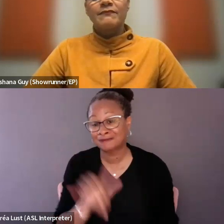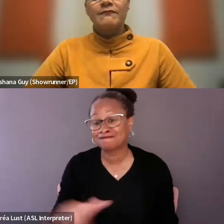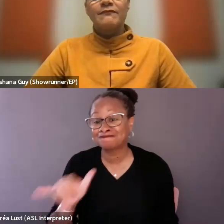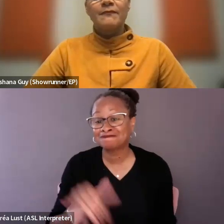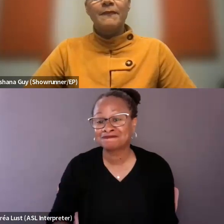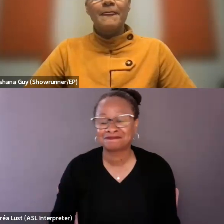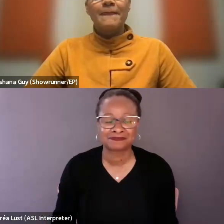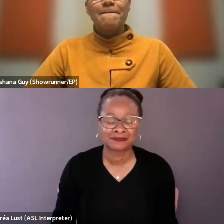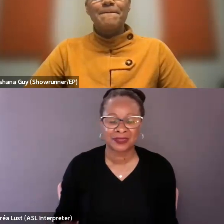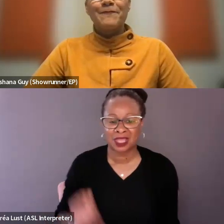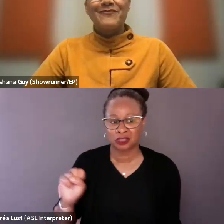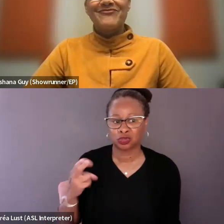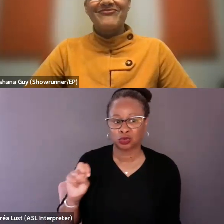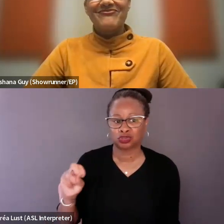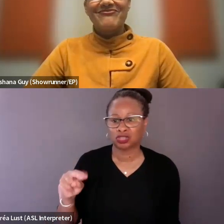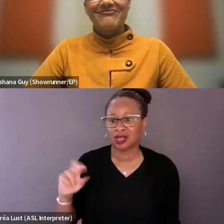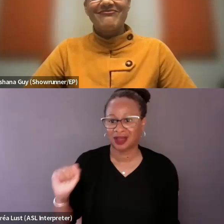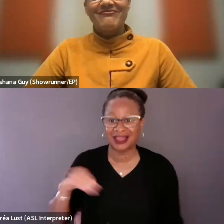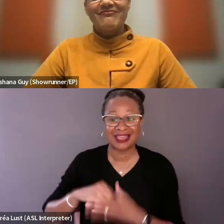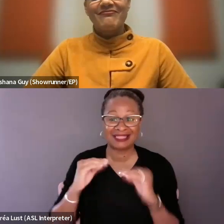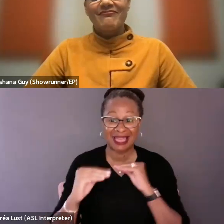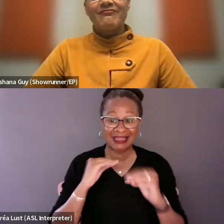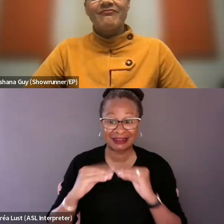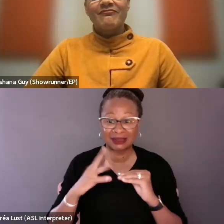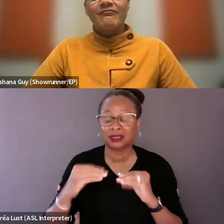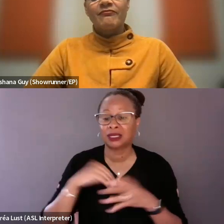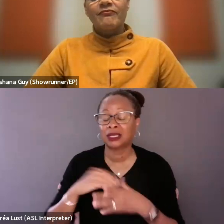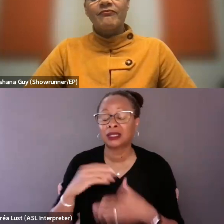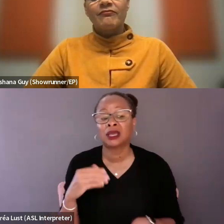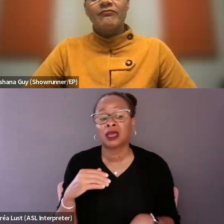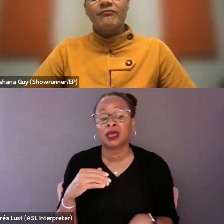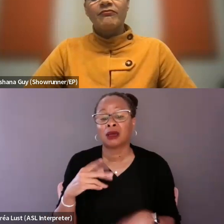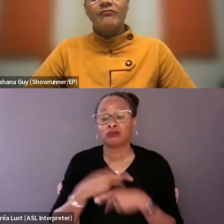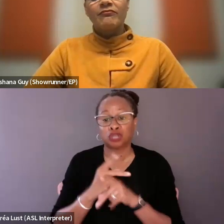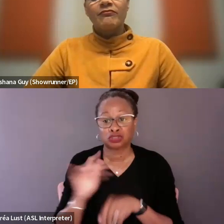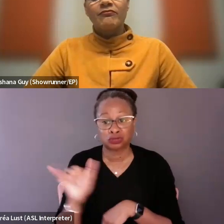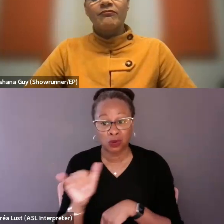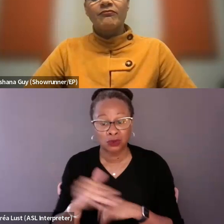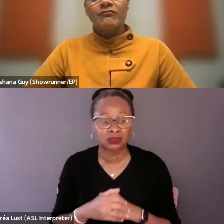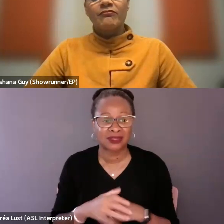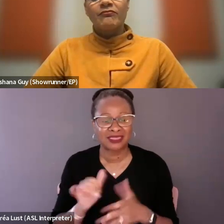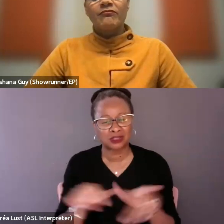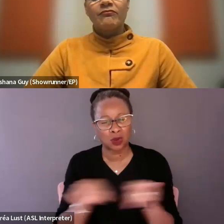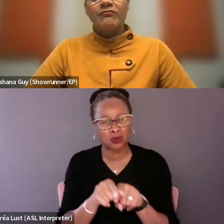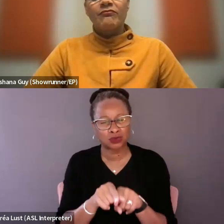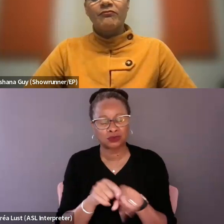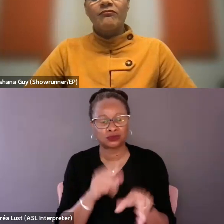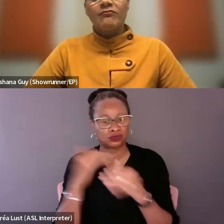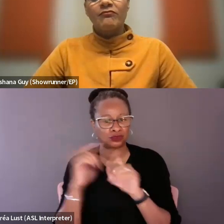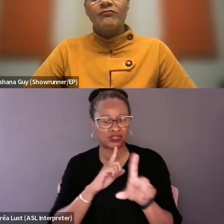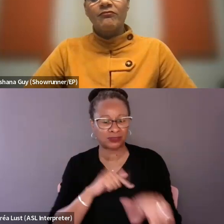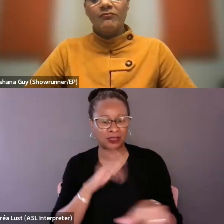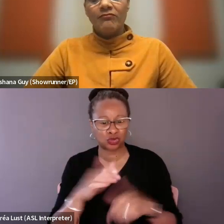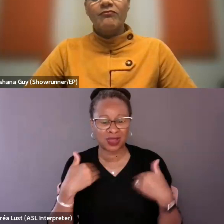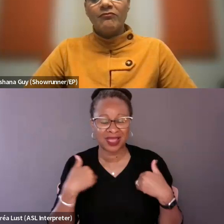I imagine in the edit and in also, you know, in production as well, that was also the response that you had. That was the response that the crew